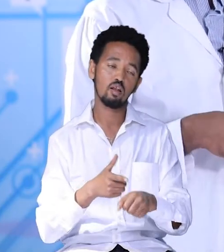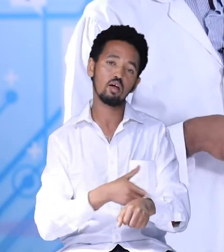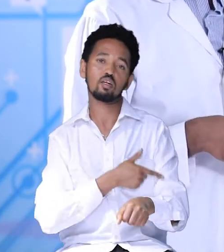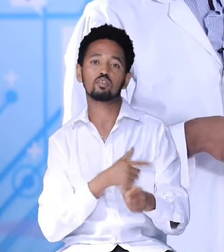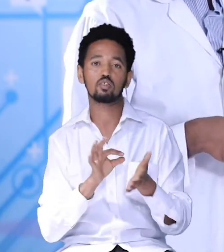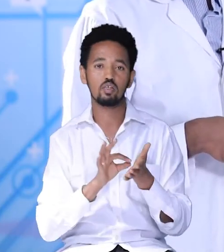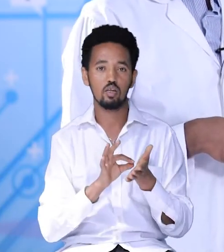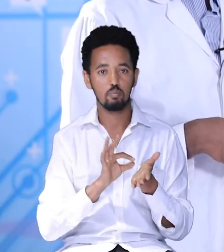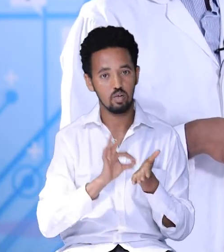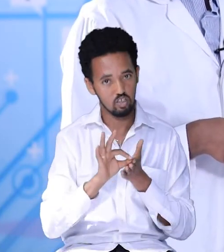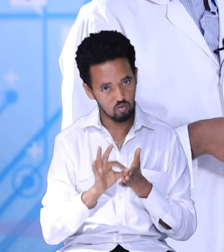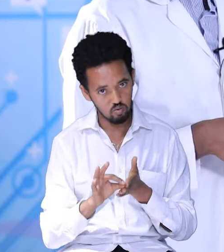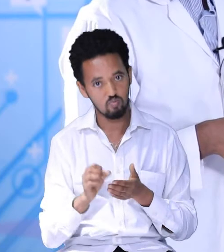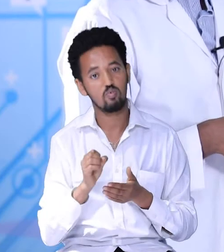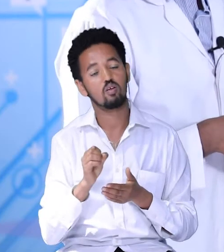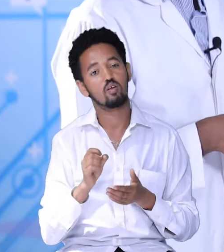lifetime.